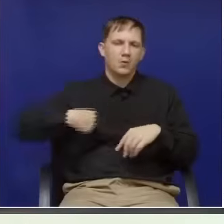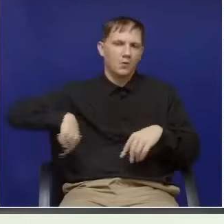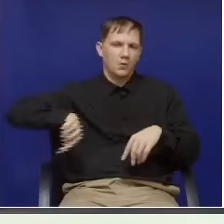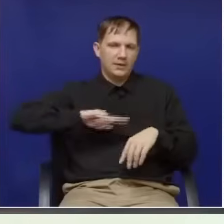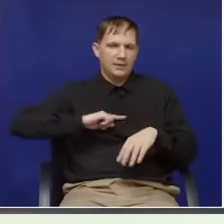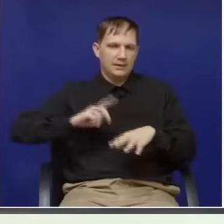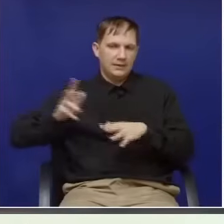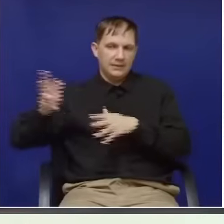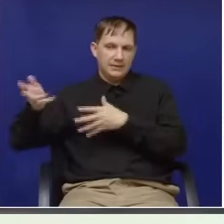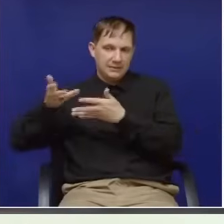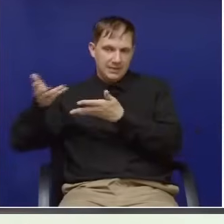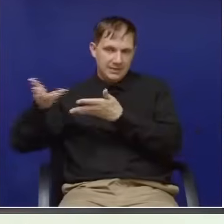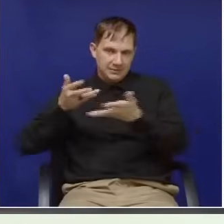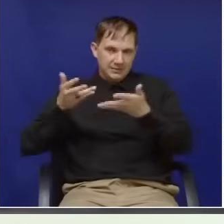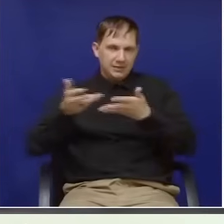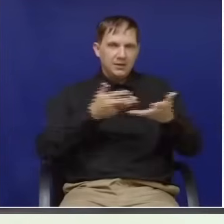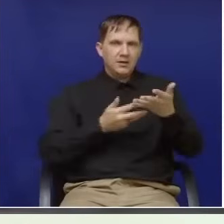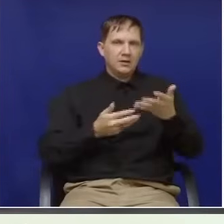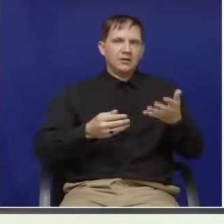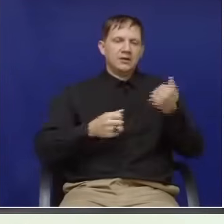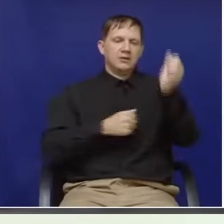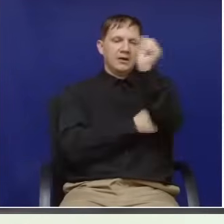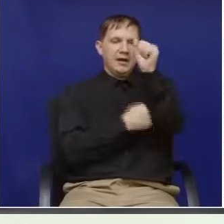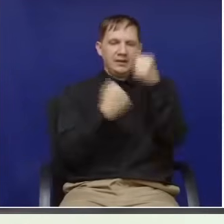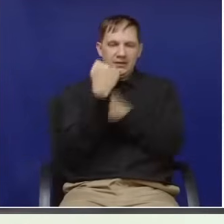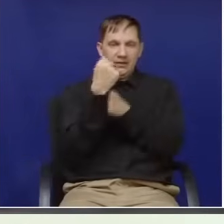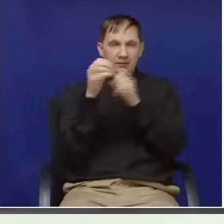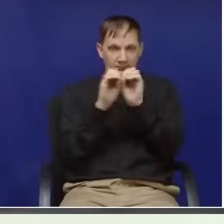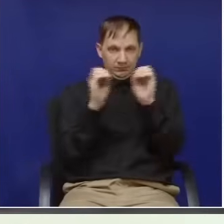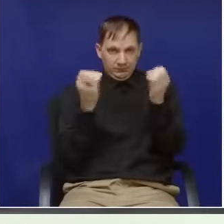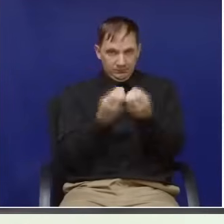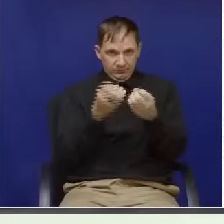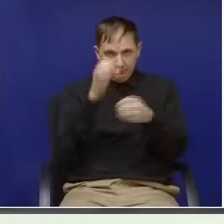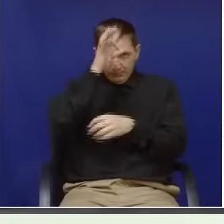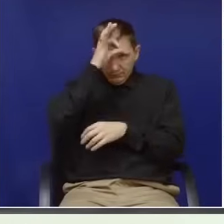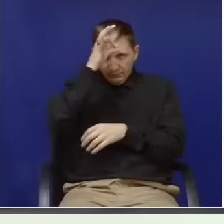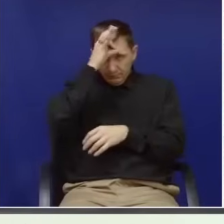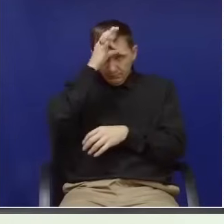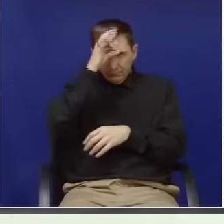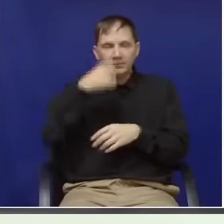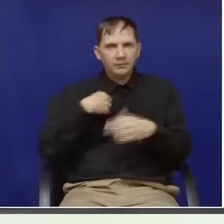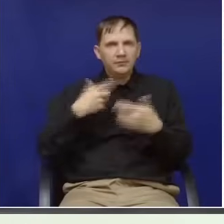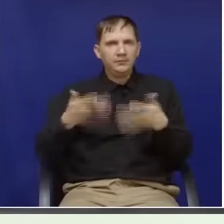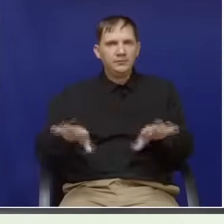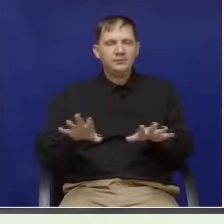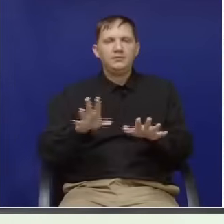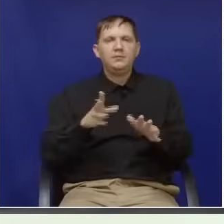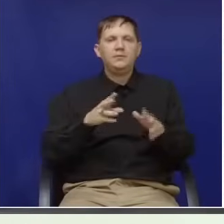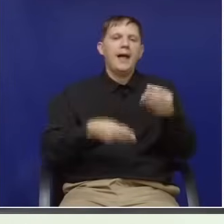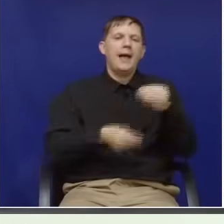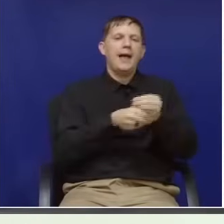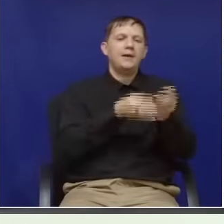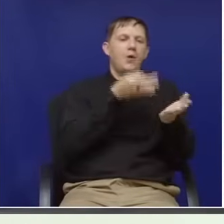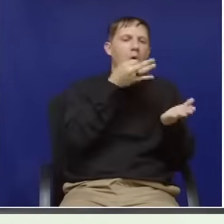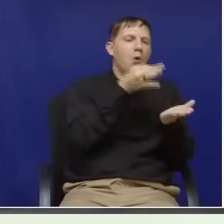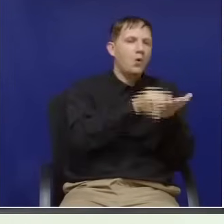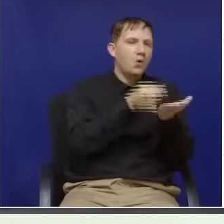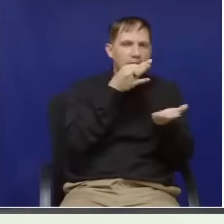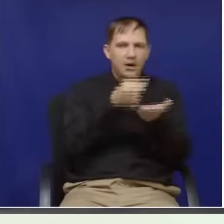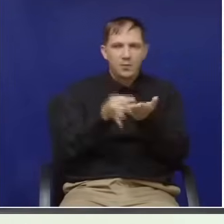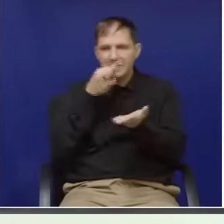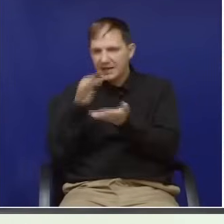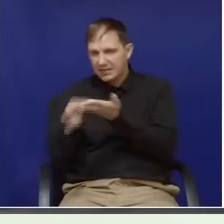the organizational structure of SAPS when we have made recommendations together with